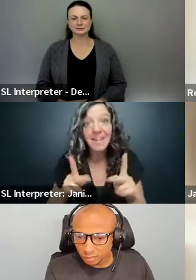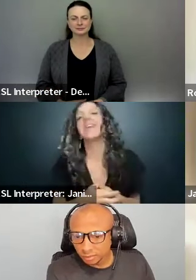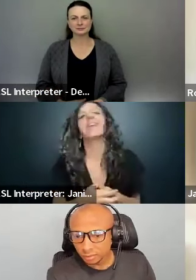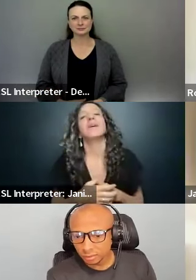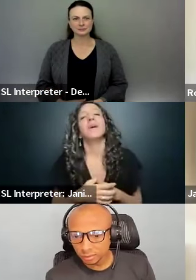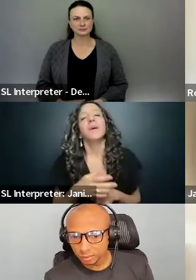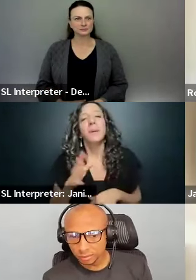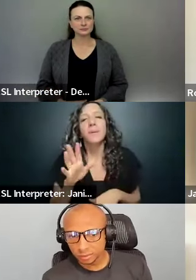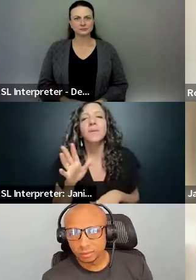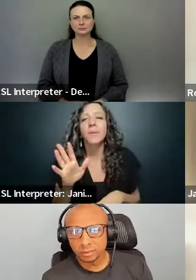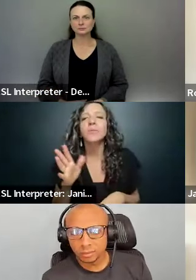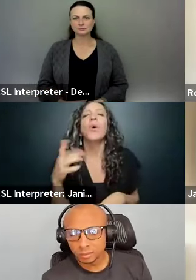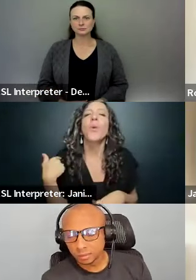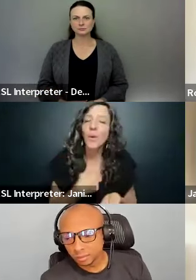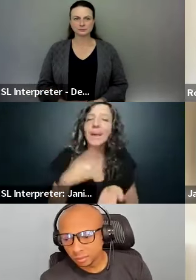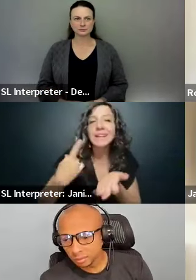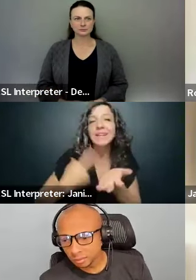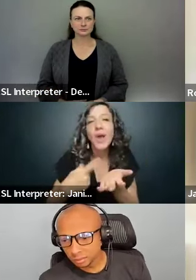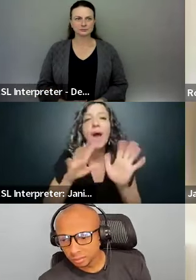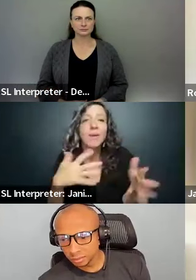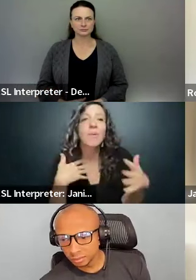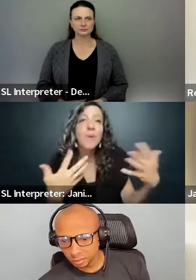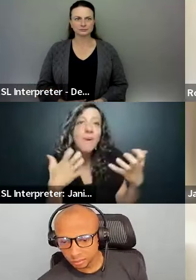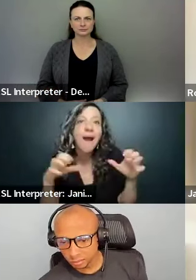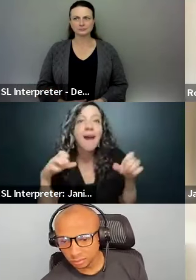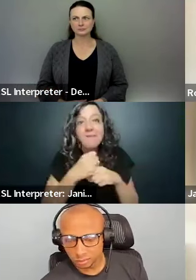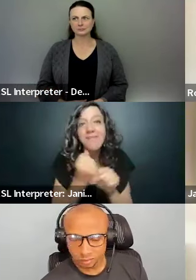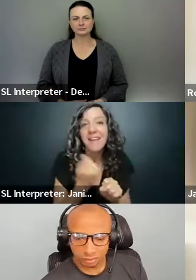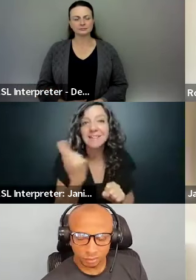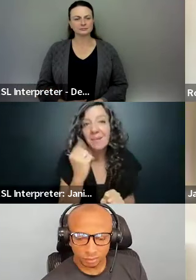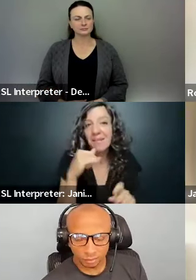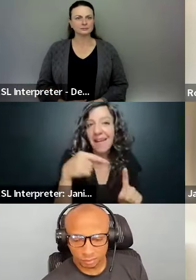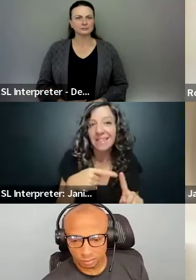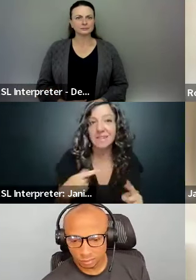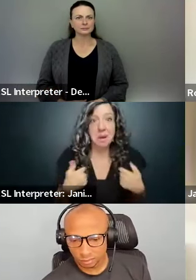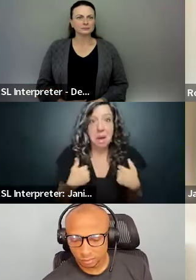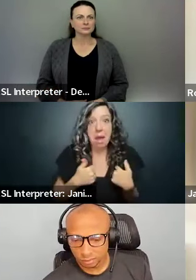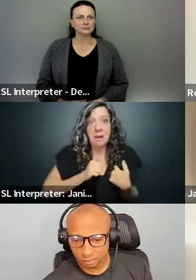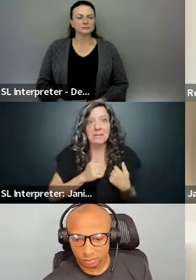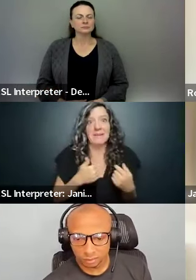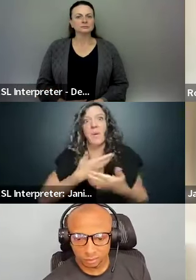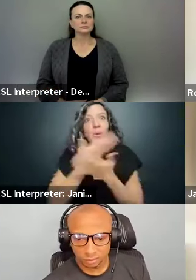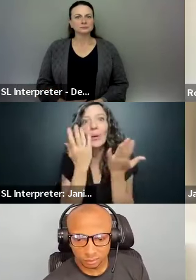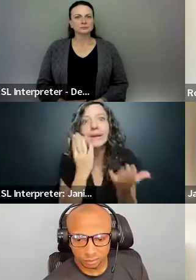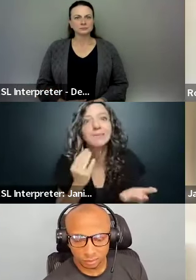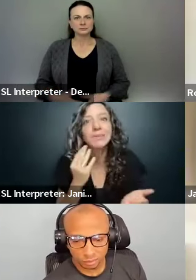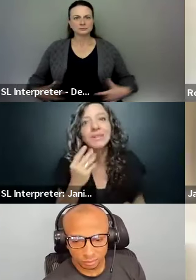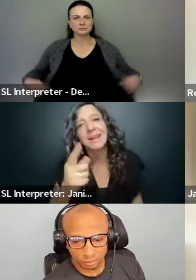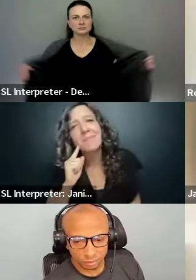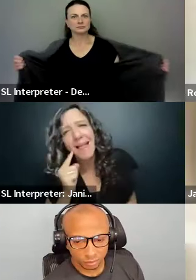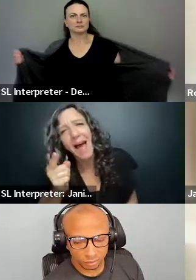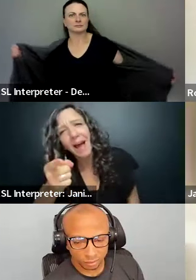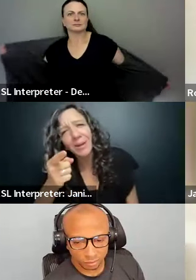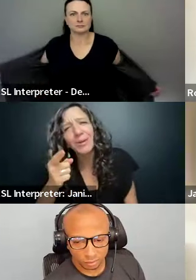we did talk about it, that we wanted to do something like that, but I think I didn't have any experience with it. Milad does videos, but not